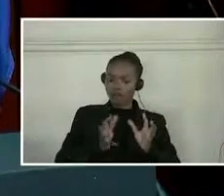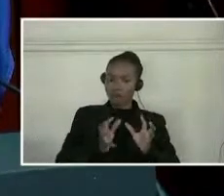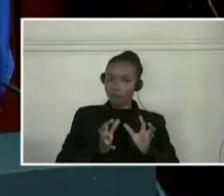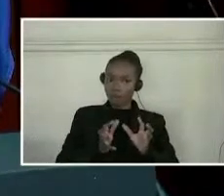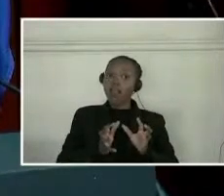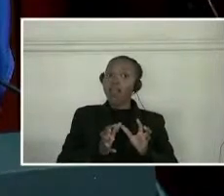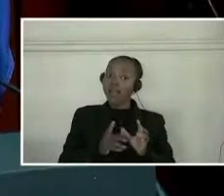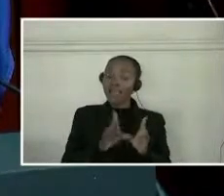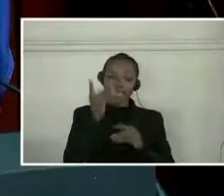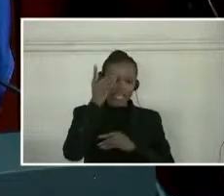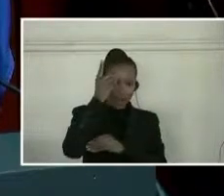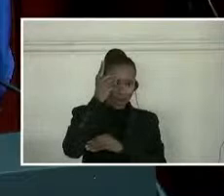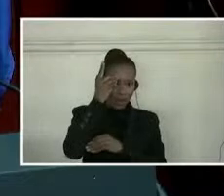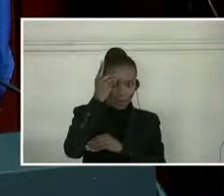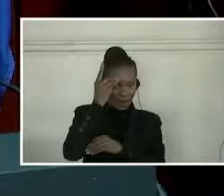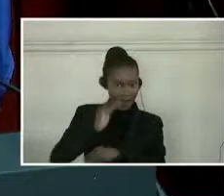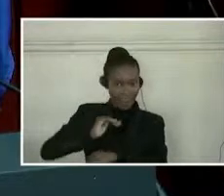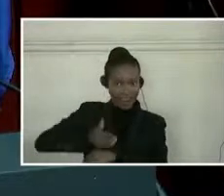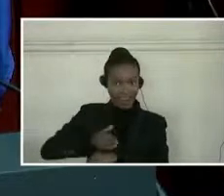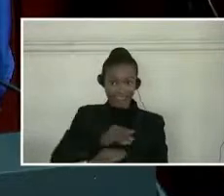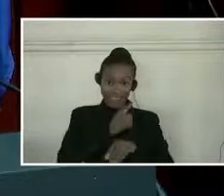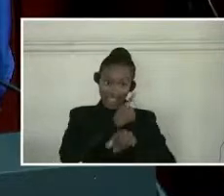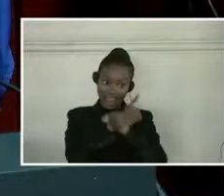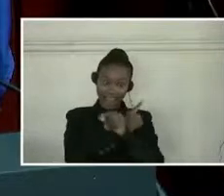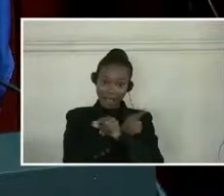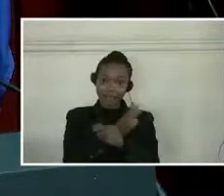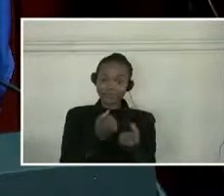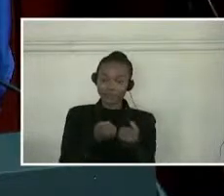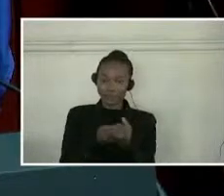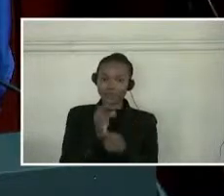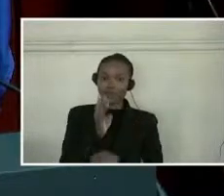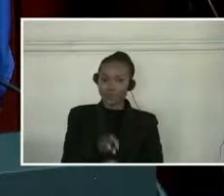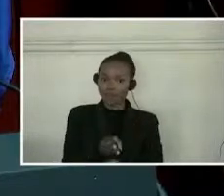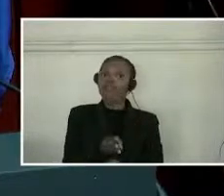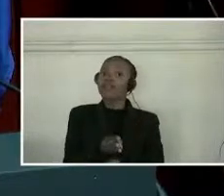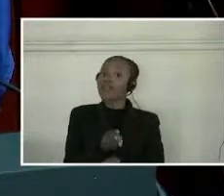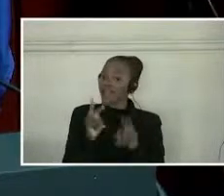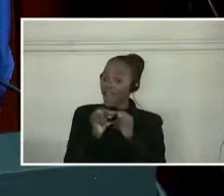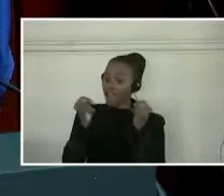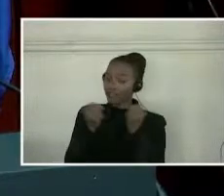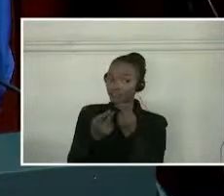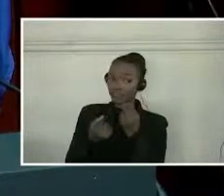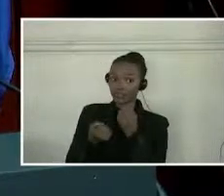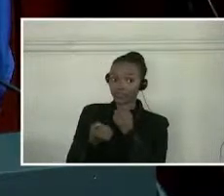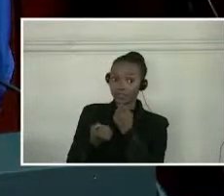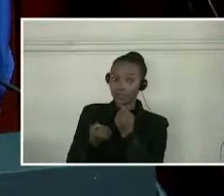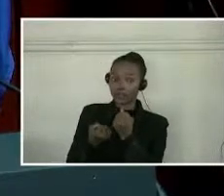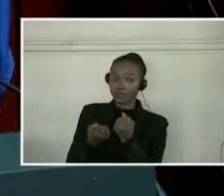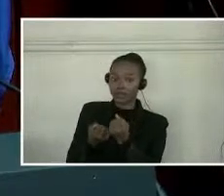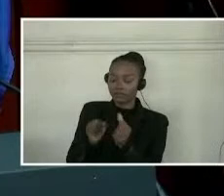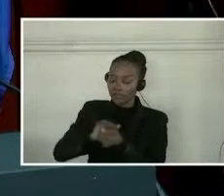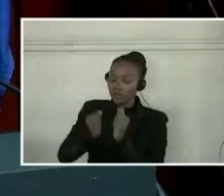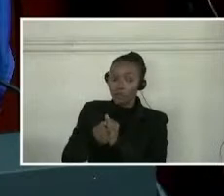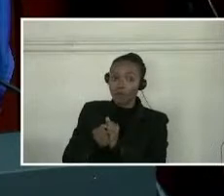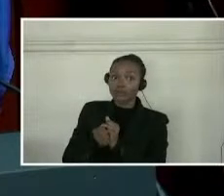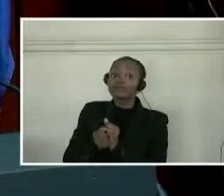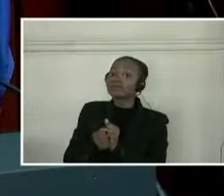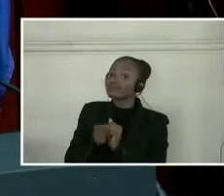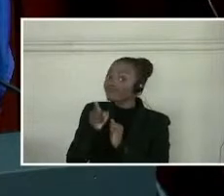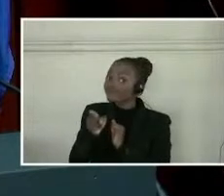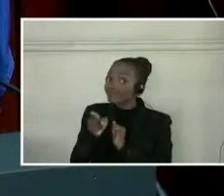representative in the hollywood pets national sport league certainly this club is still without a